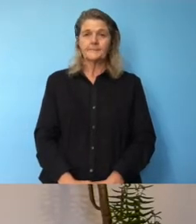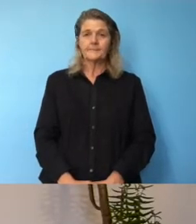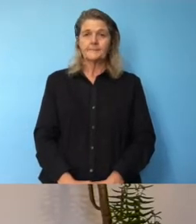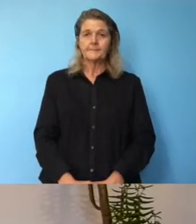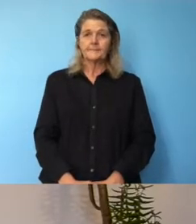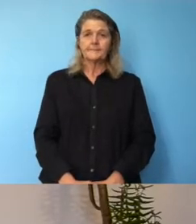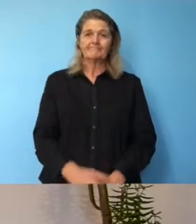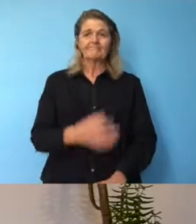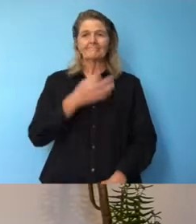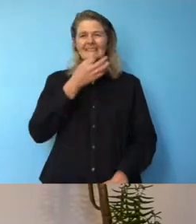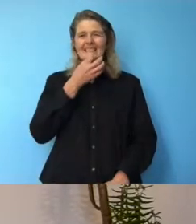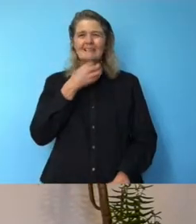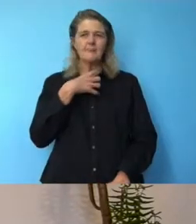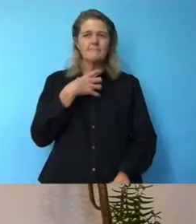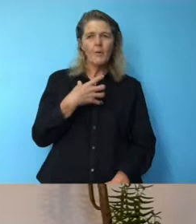A little bit more.